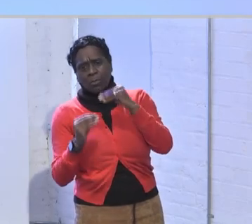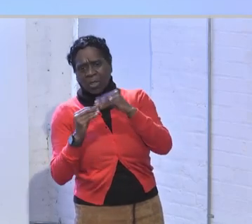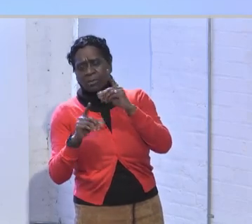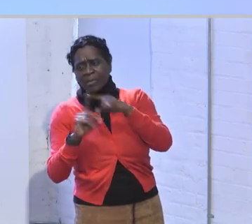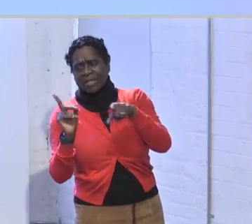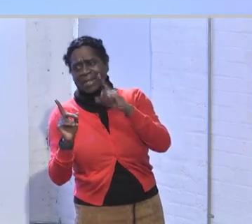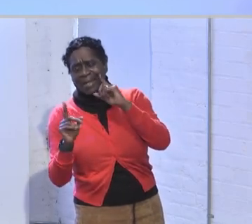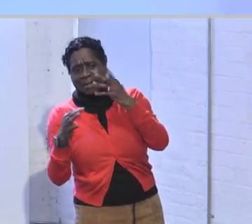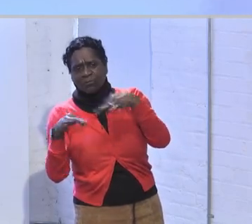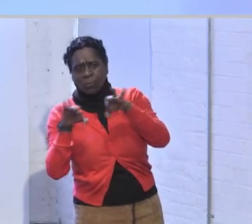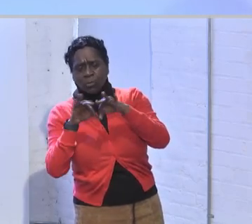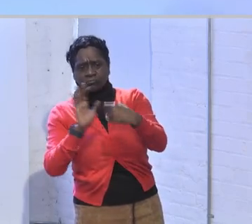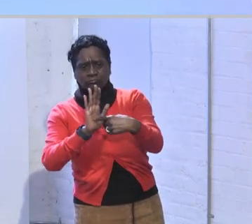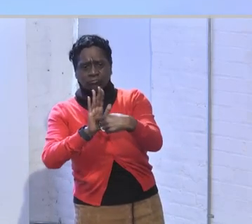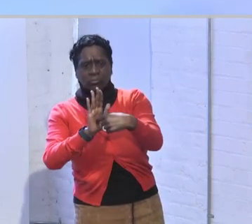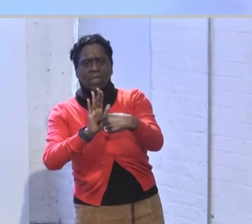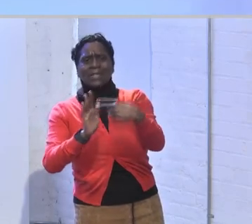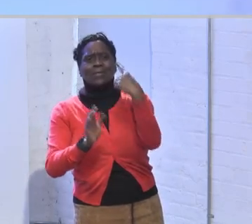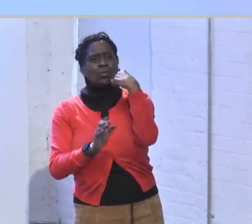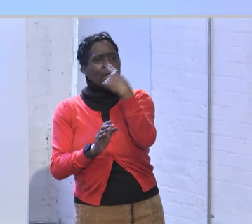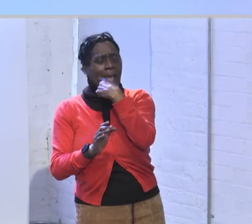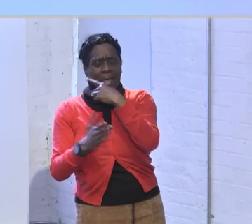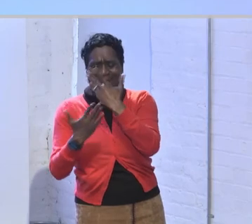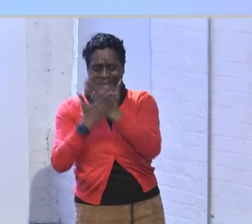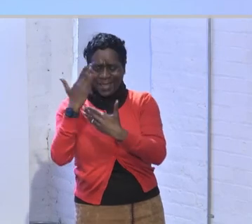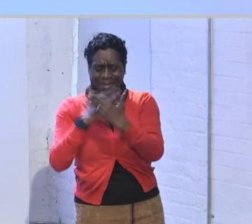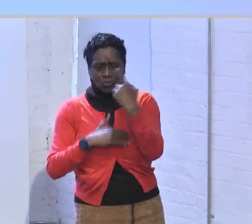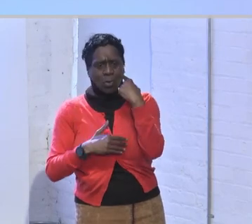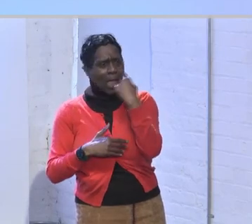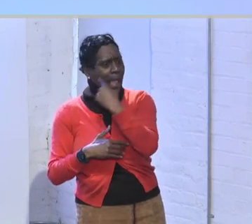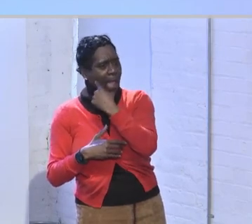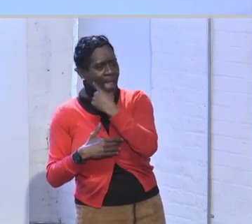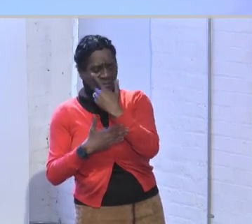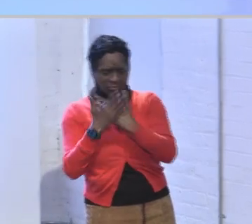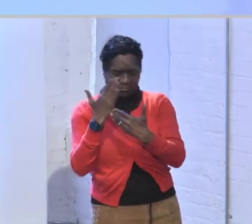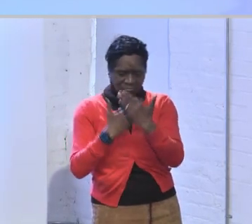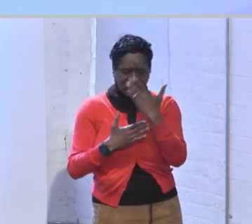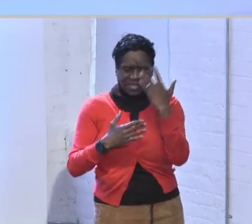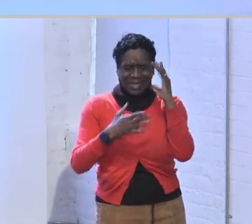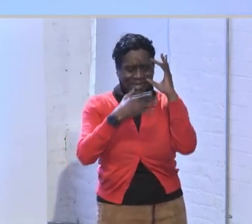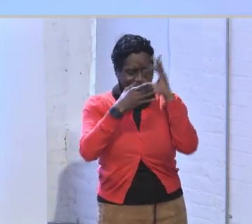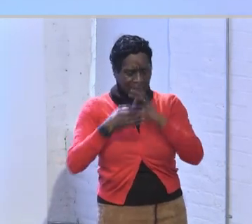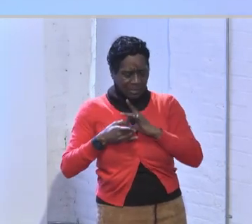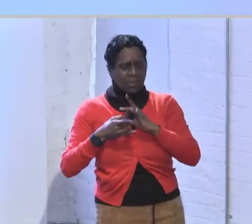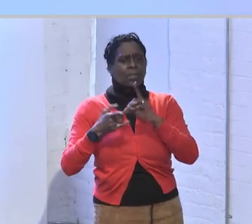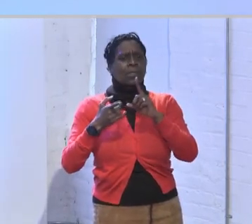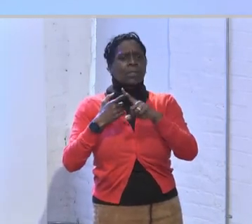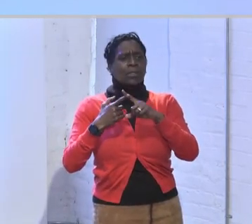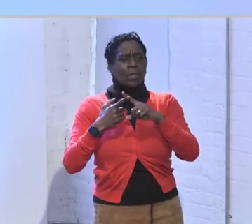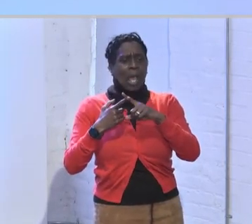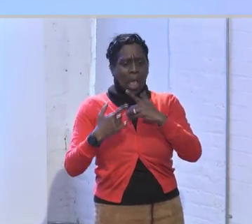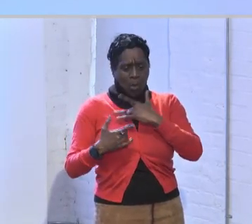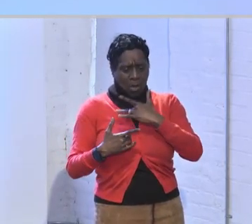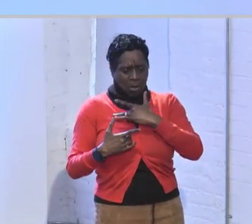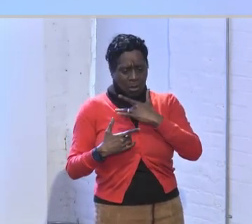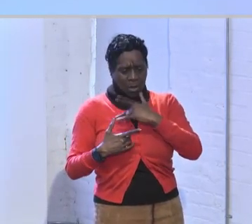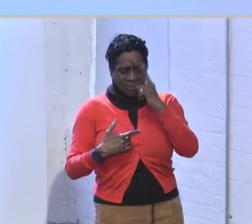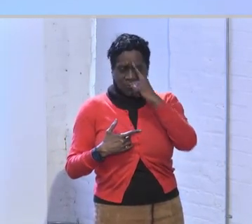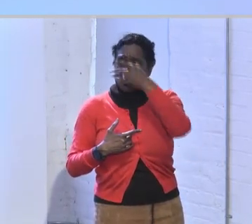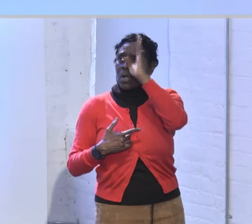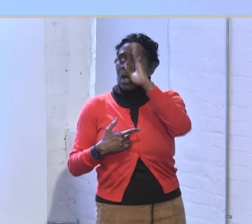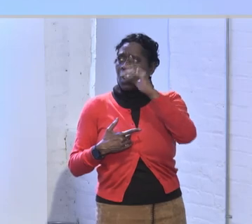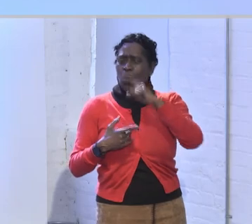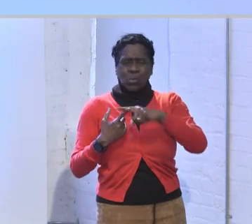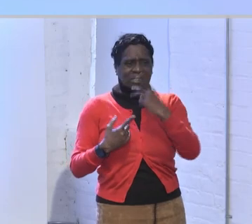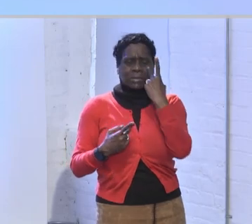definitely symbolic, having to do with the eyes, having to do with the hands, stirring our affection for God. We ought